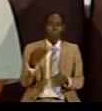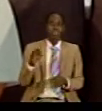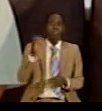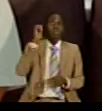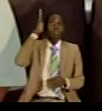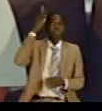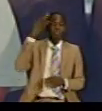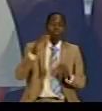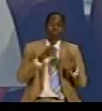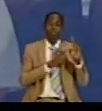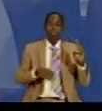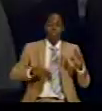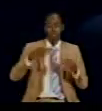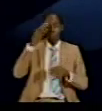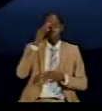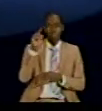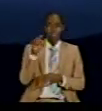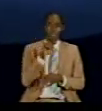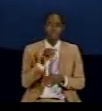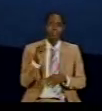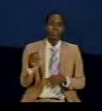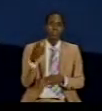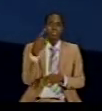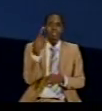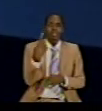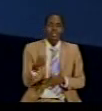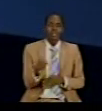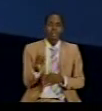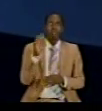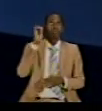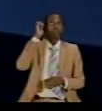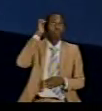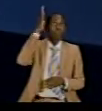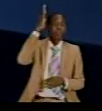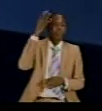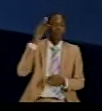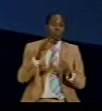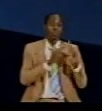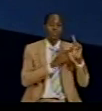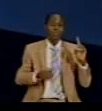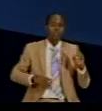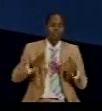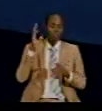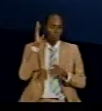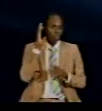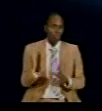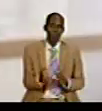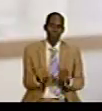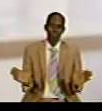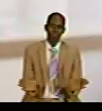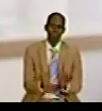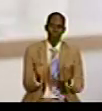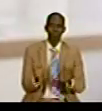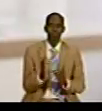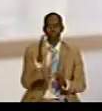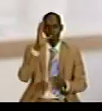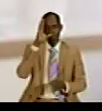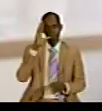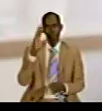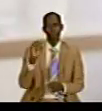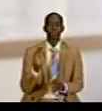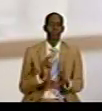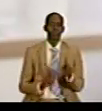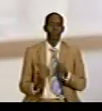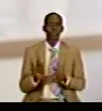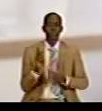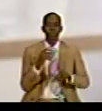Lord. Knowing therefore the terror of the Lord, we persuade men. The people who don't